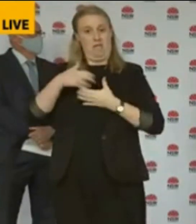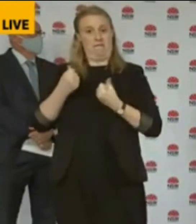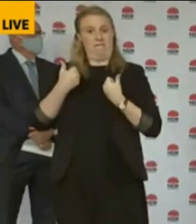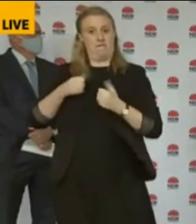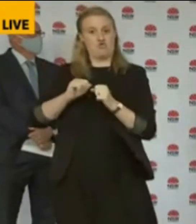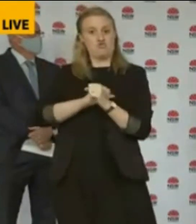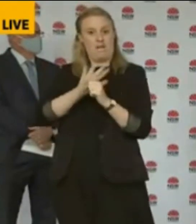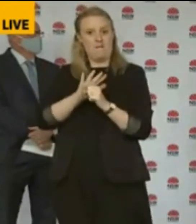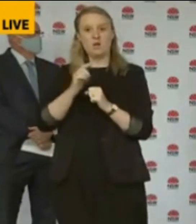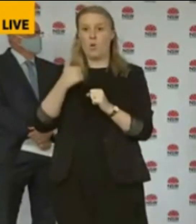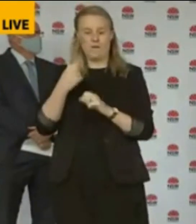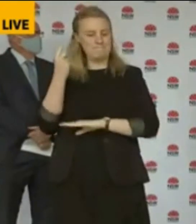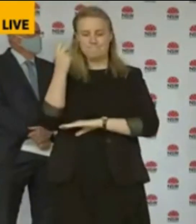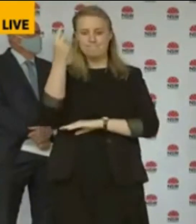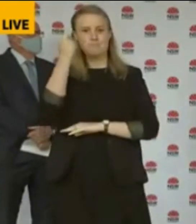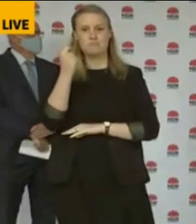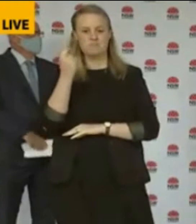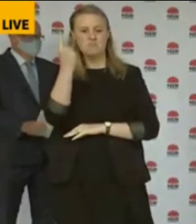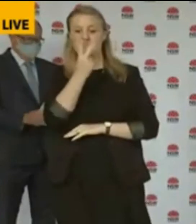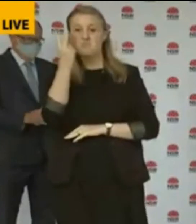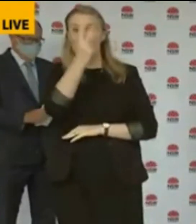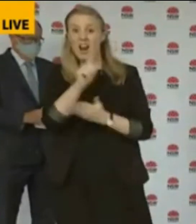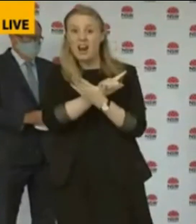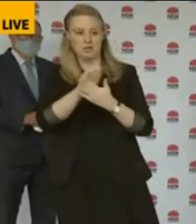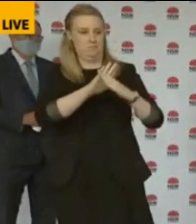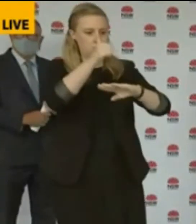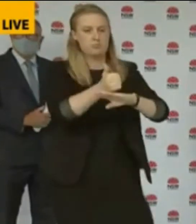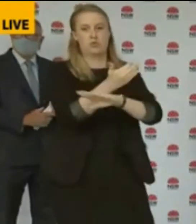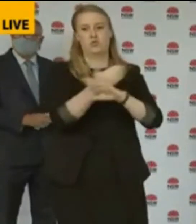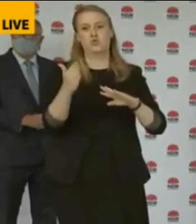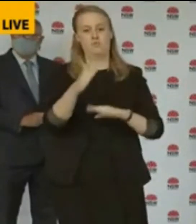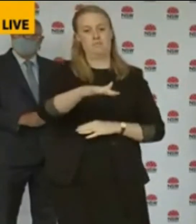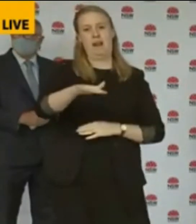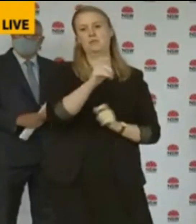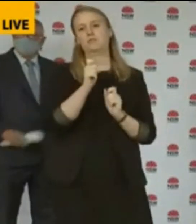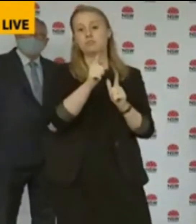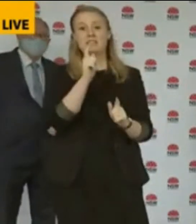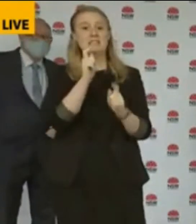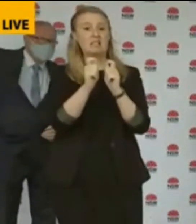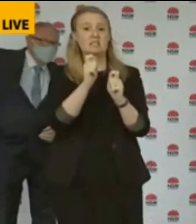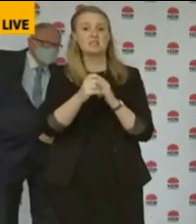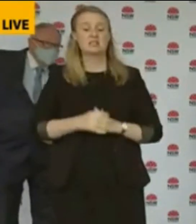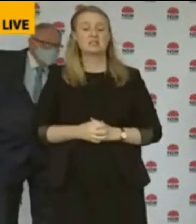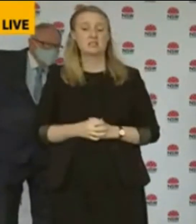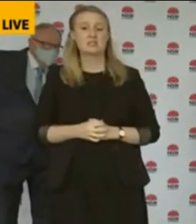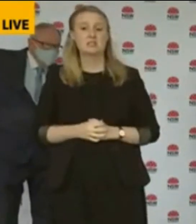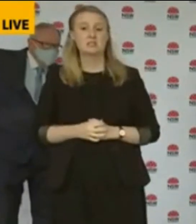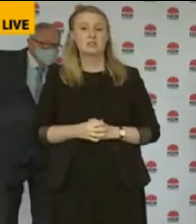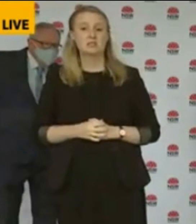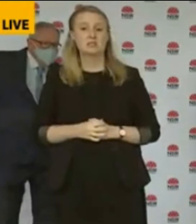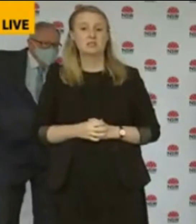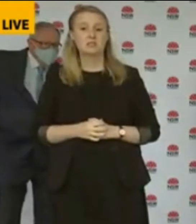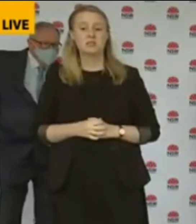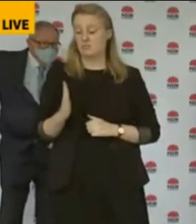the resources, regardless where you are in New South Wales, to get tested. And on that, you know, when you think about on Sunday when I